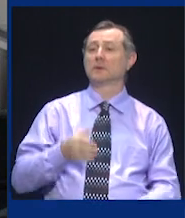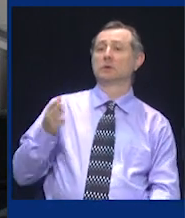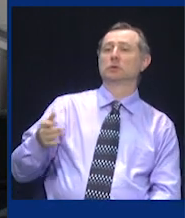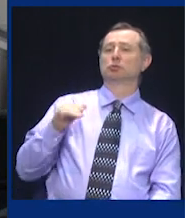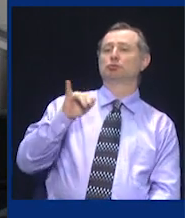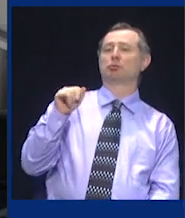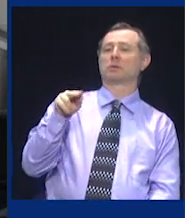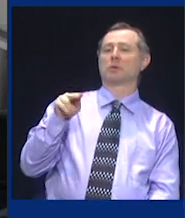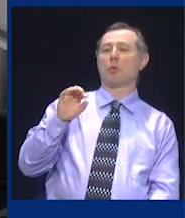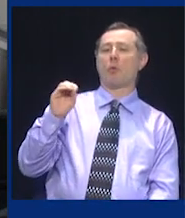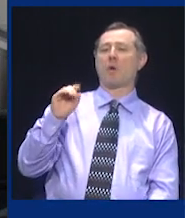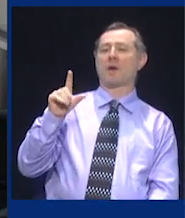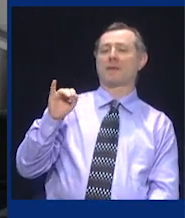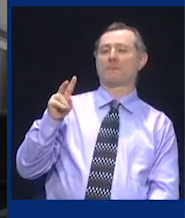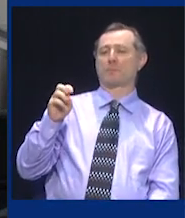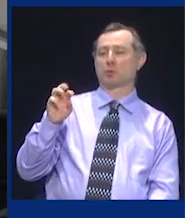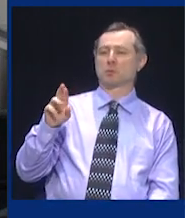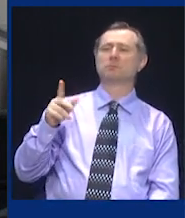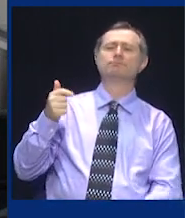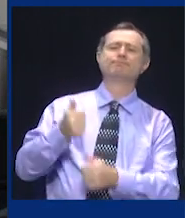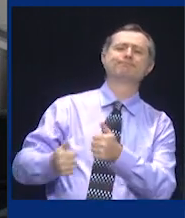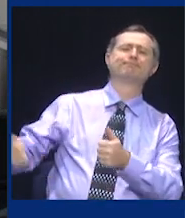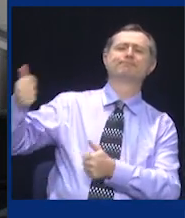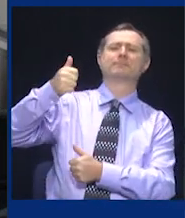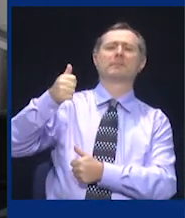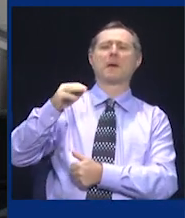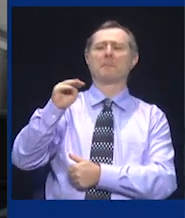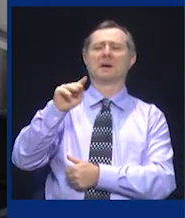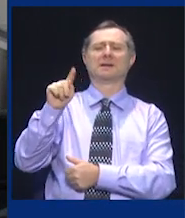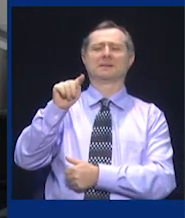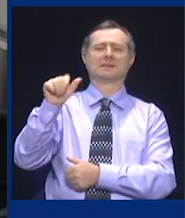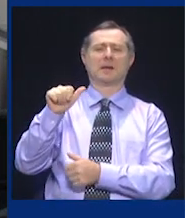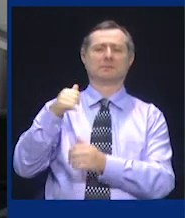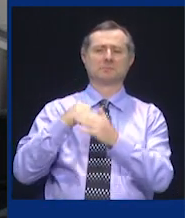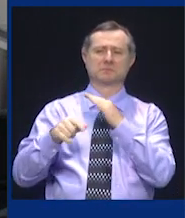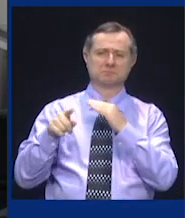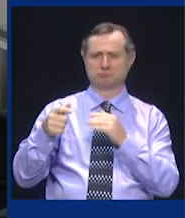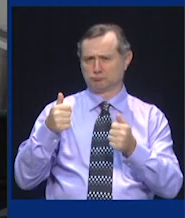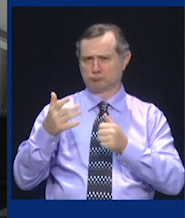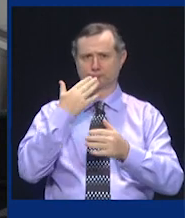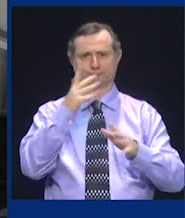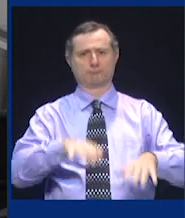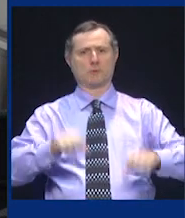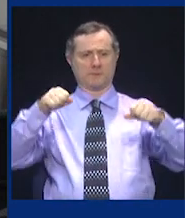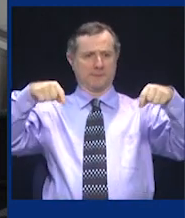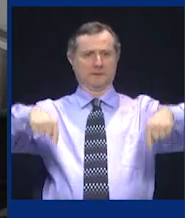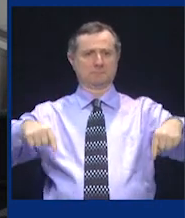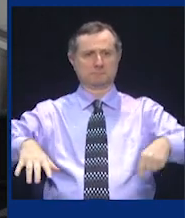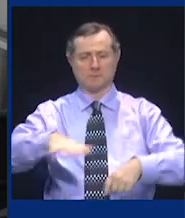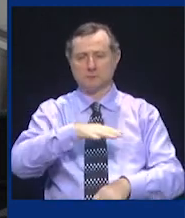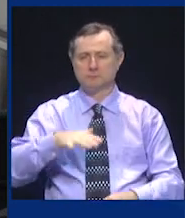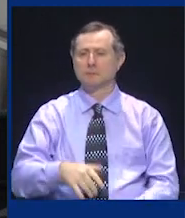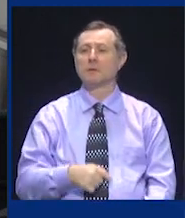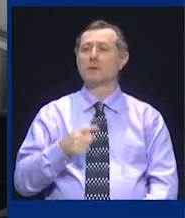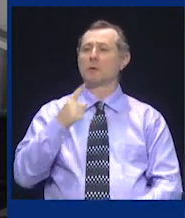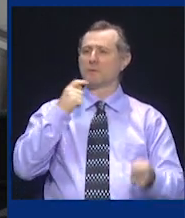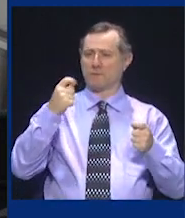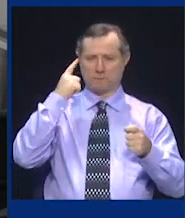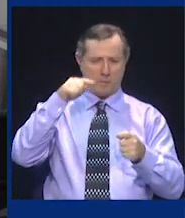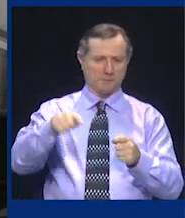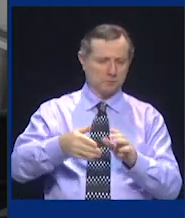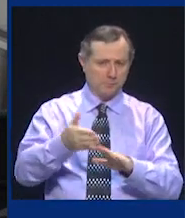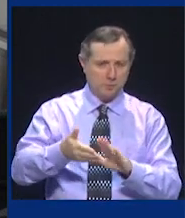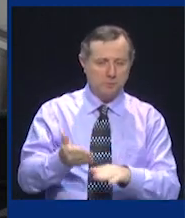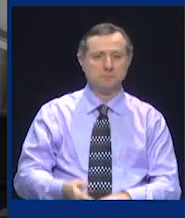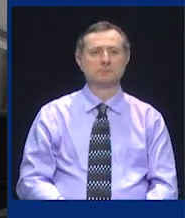Board Chair and CEO of the MTA. Thank you very much for stepping up and taking charge here, Janet. We all thank